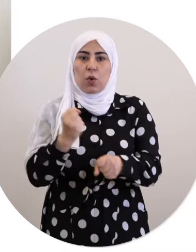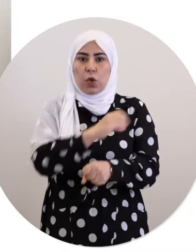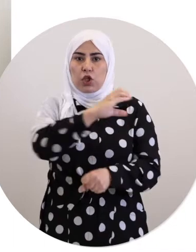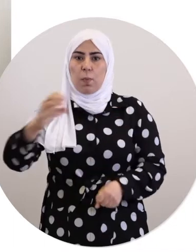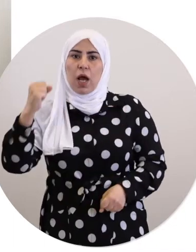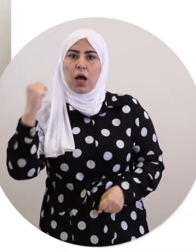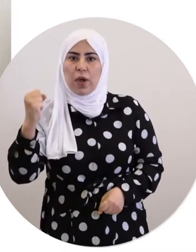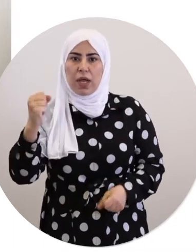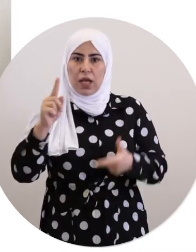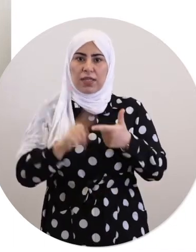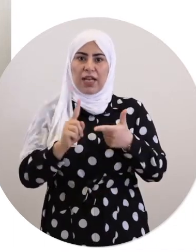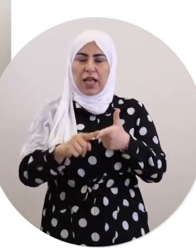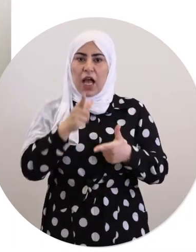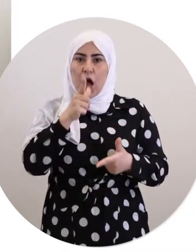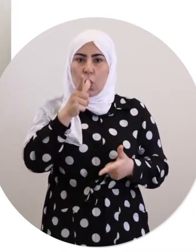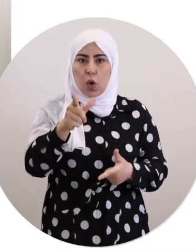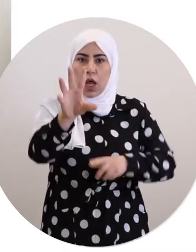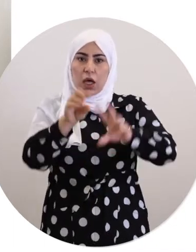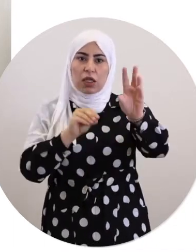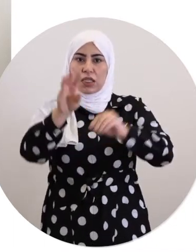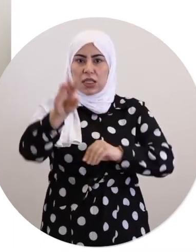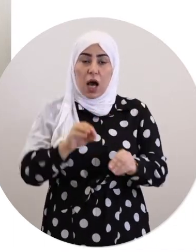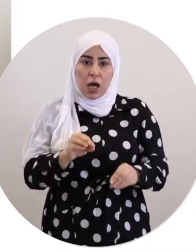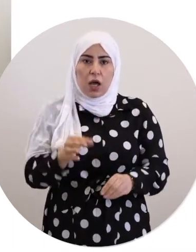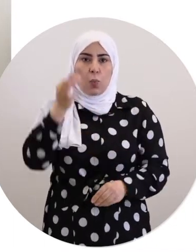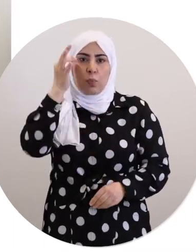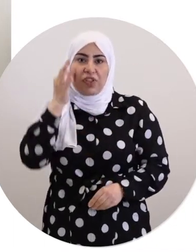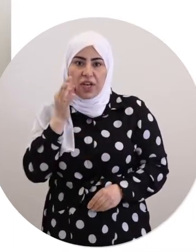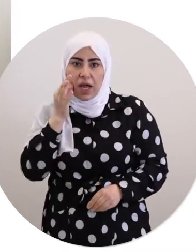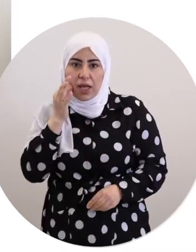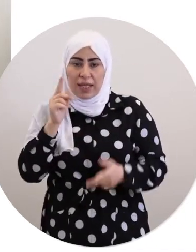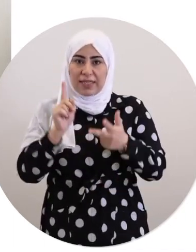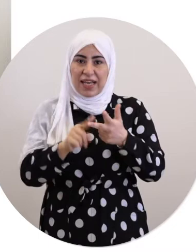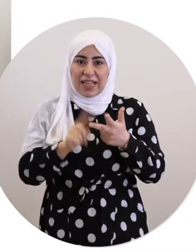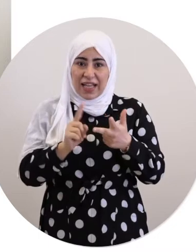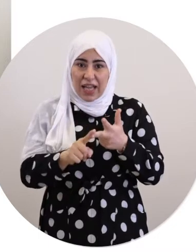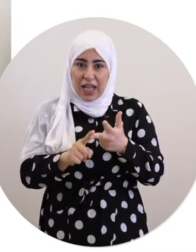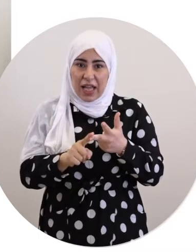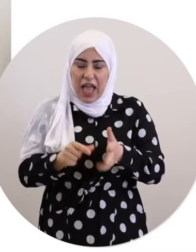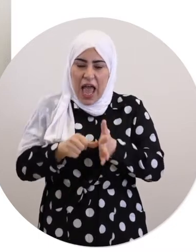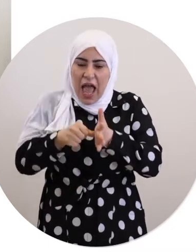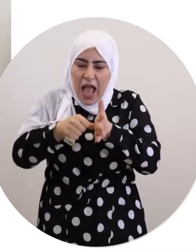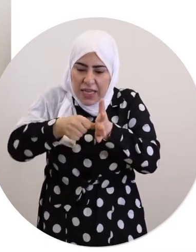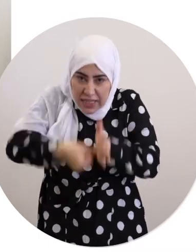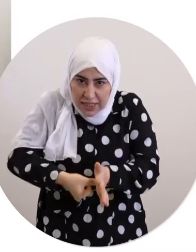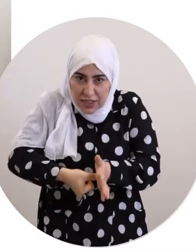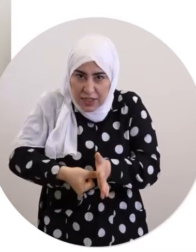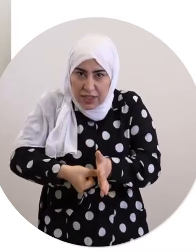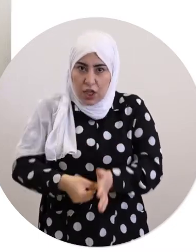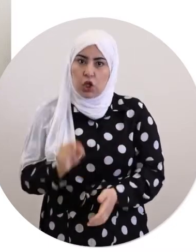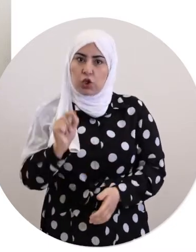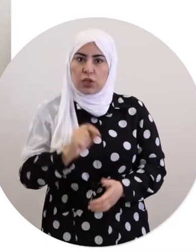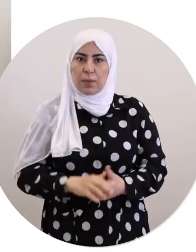a story that's really exciting, if you want to emphasize a point, or you're talking to someone you're not